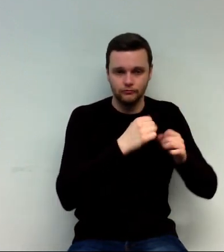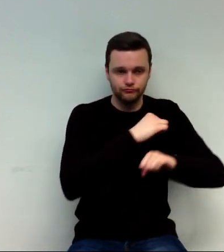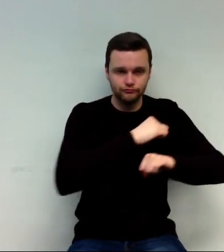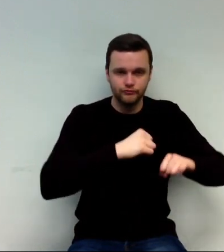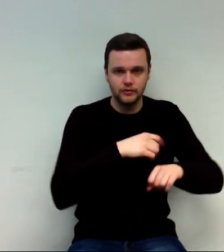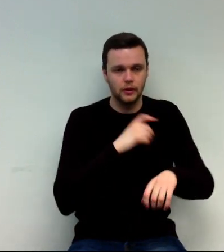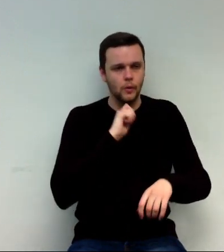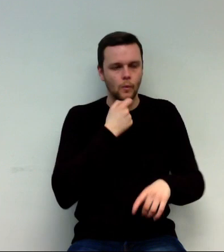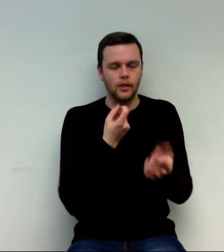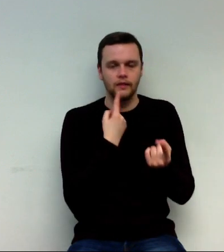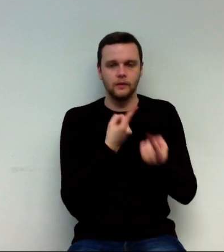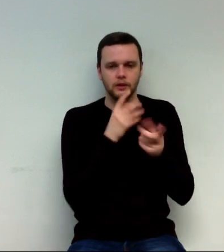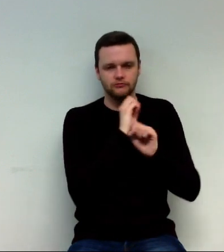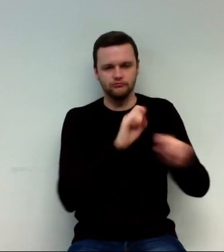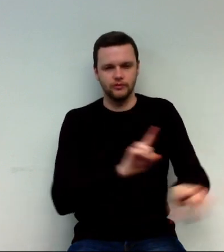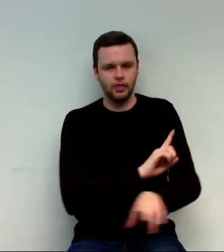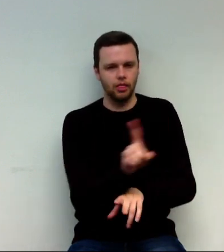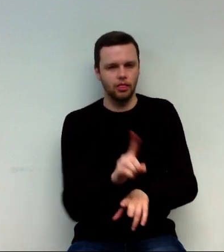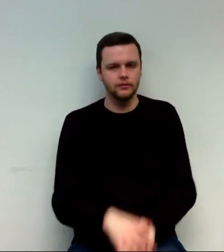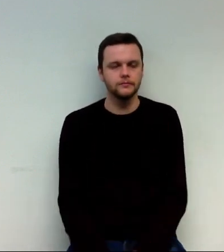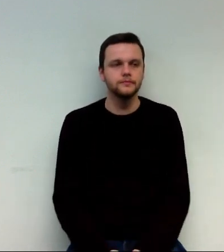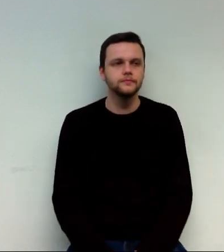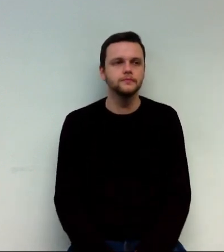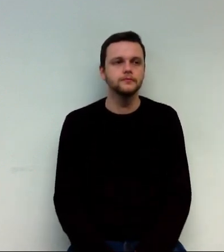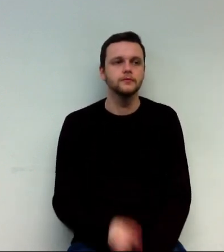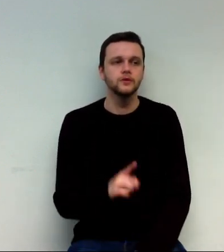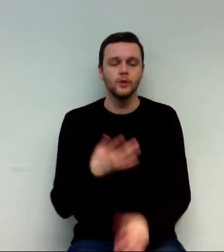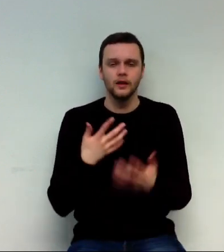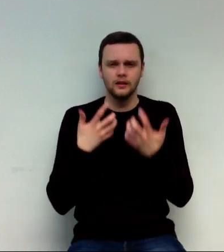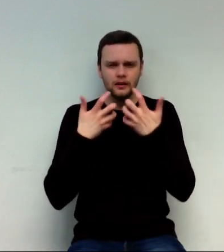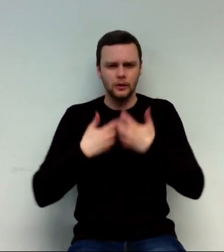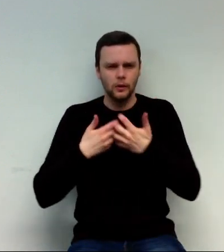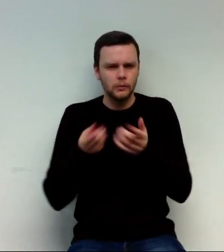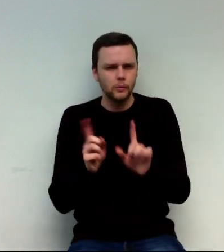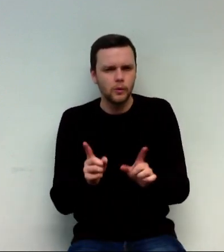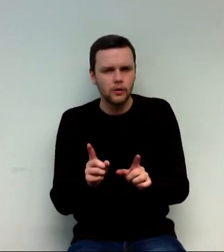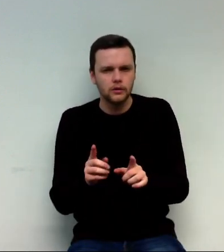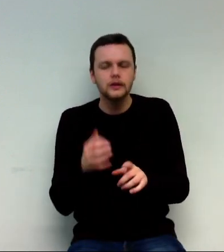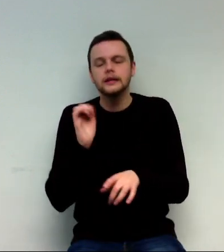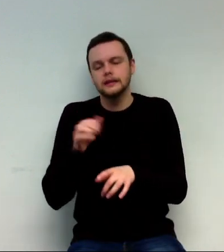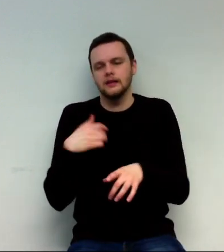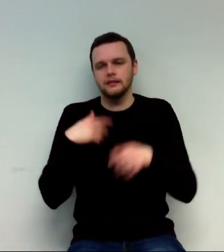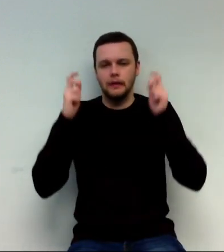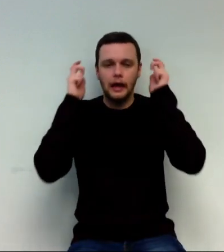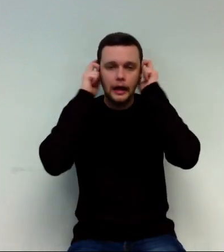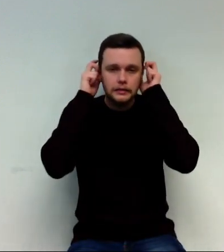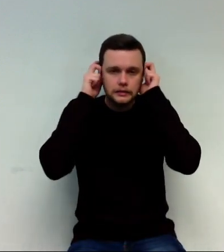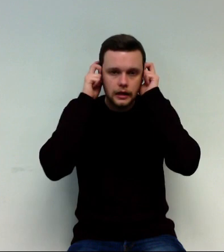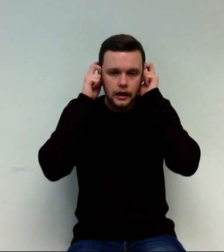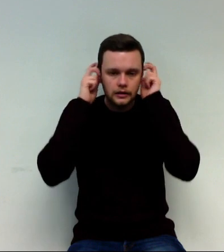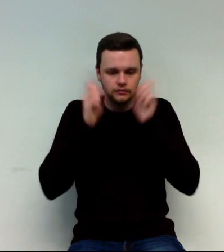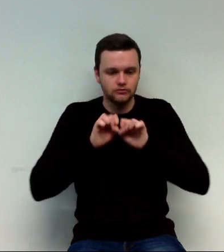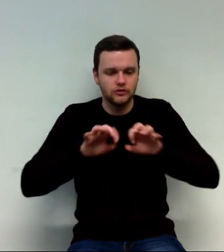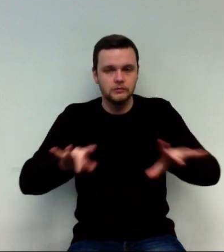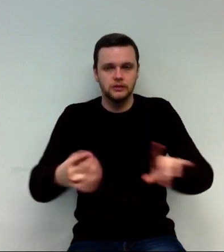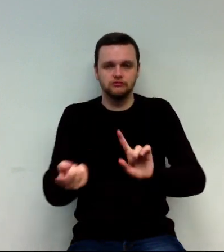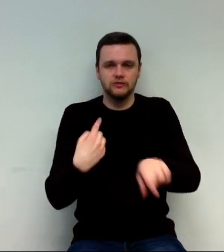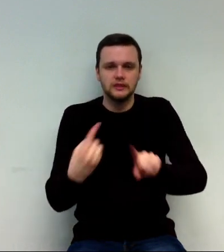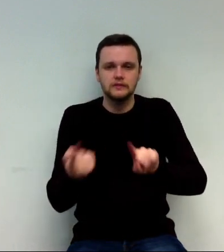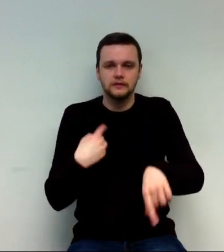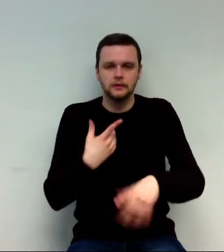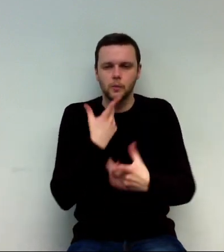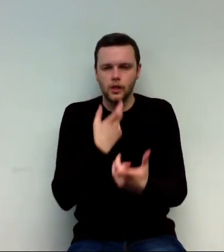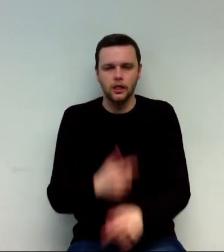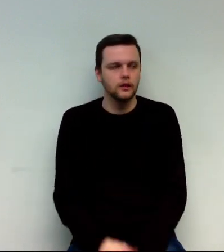to the venues very soon about that. So is that equipment like the headsets that people would the need? headsets, the transmitters and receivers. Yeah,